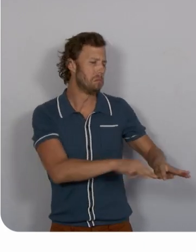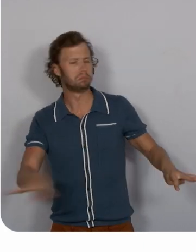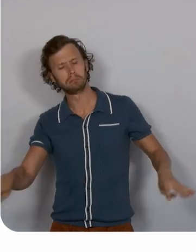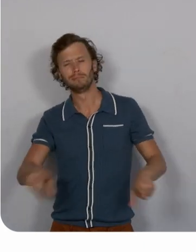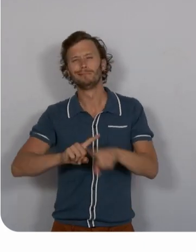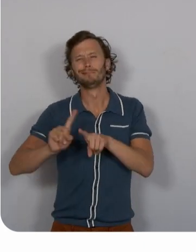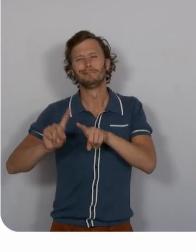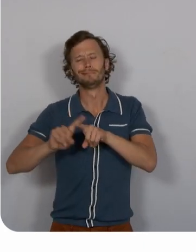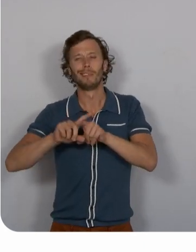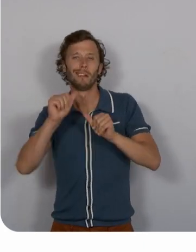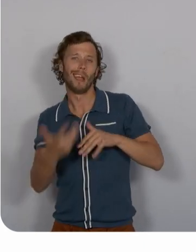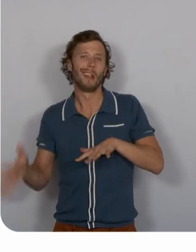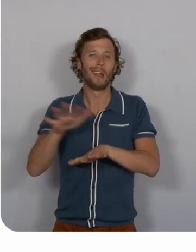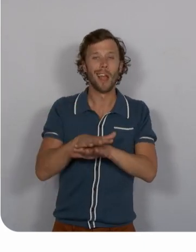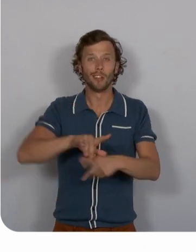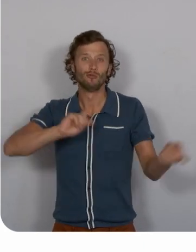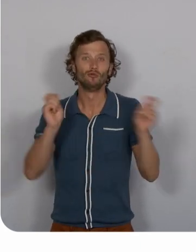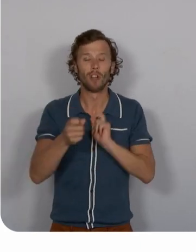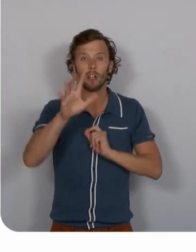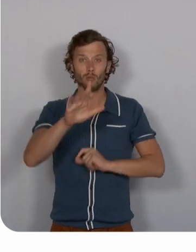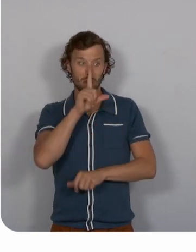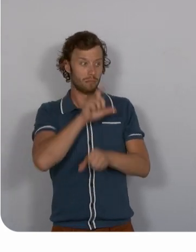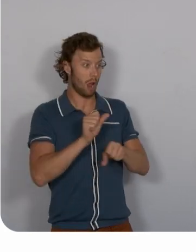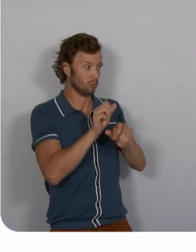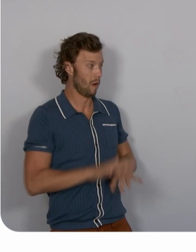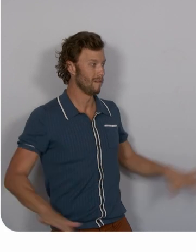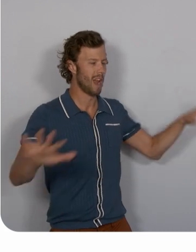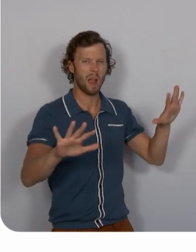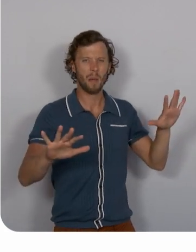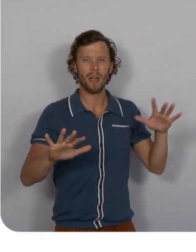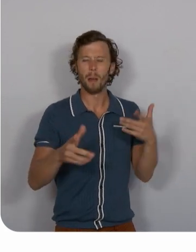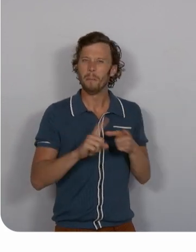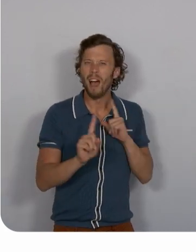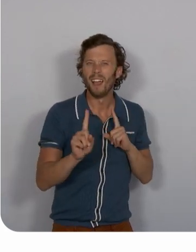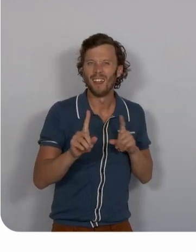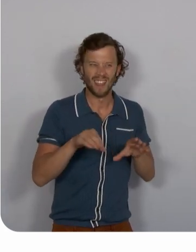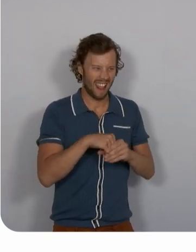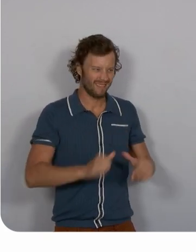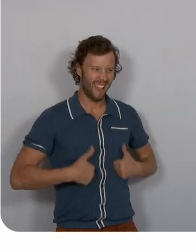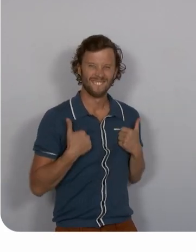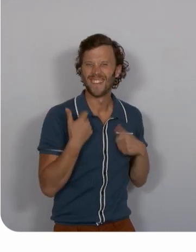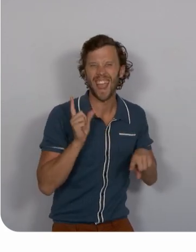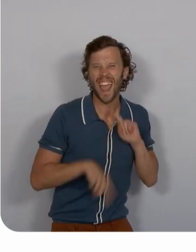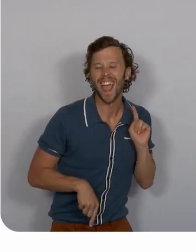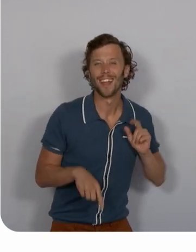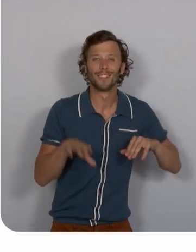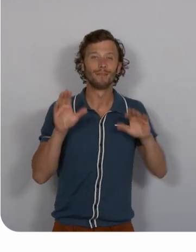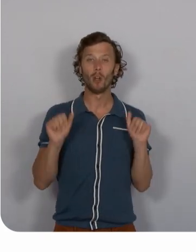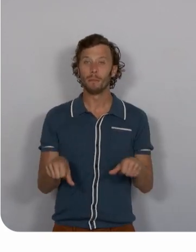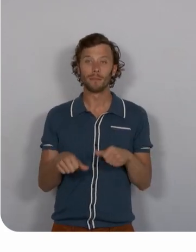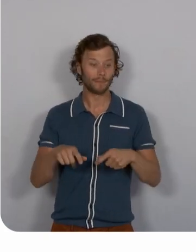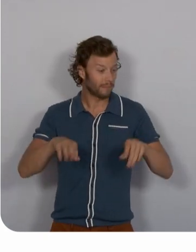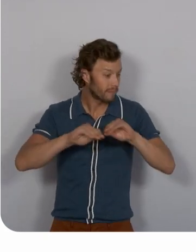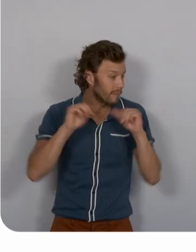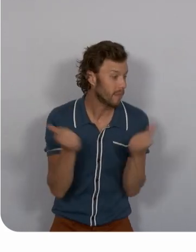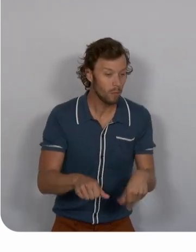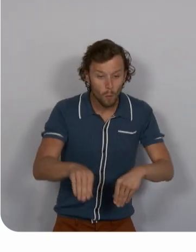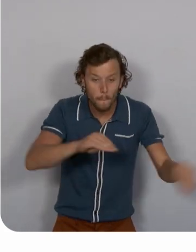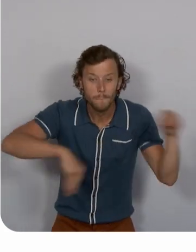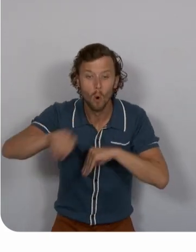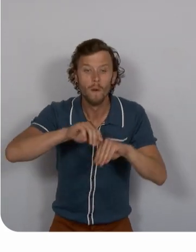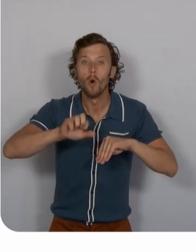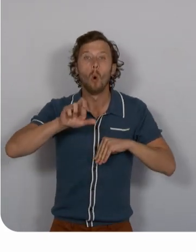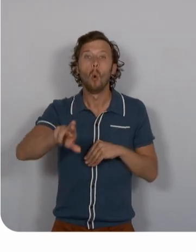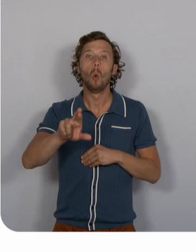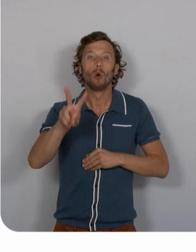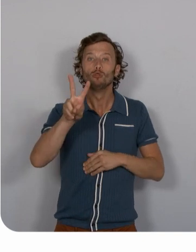world in ways that physical objects can't. These can be dynamic 3D objects or 2D displays, and they can all exist together in